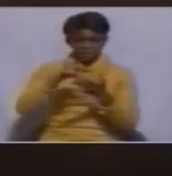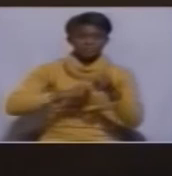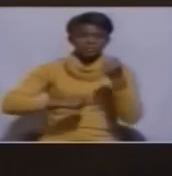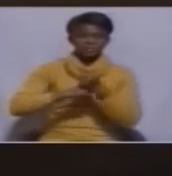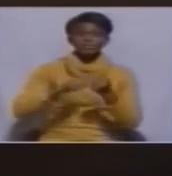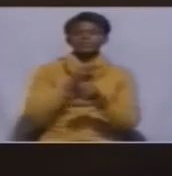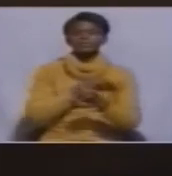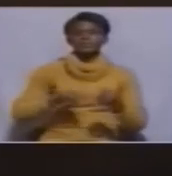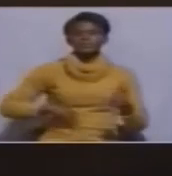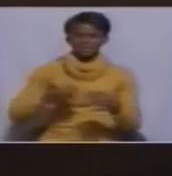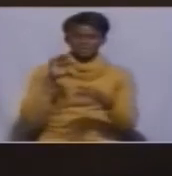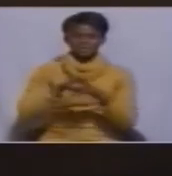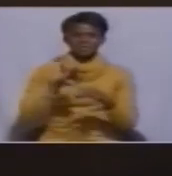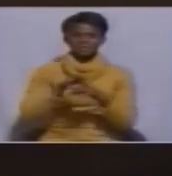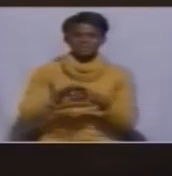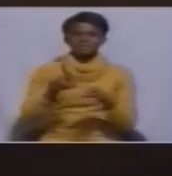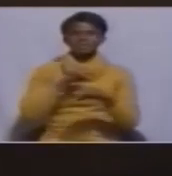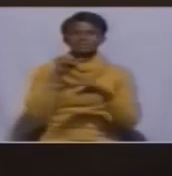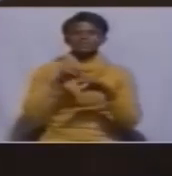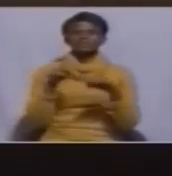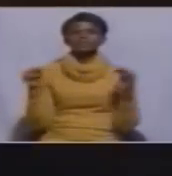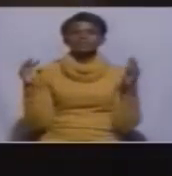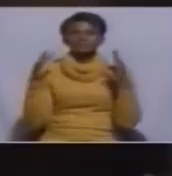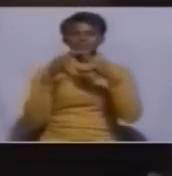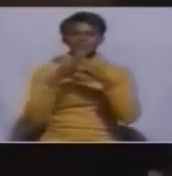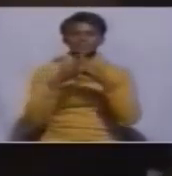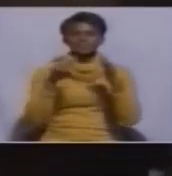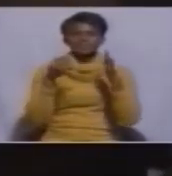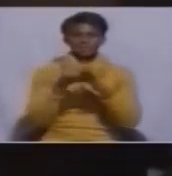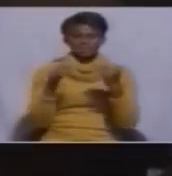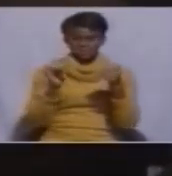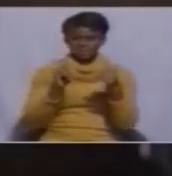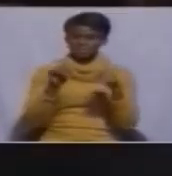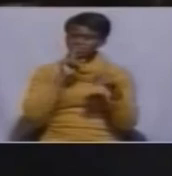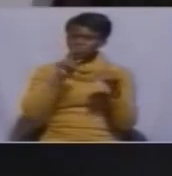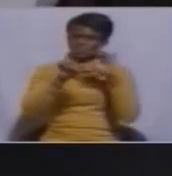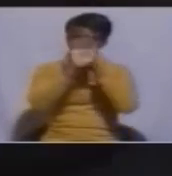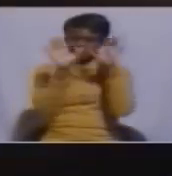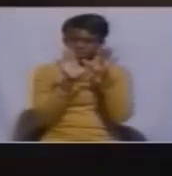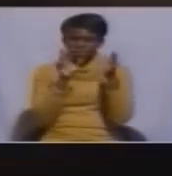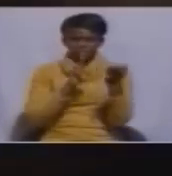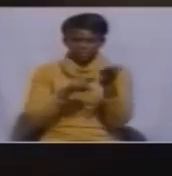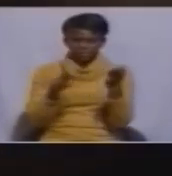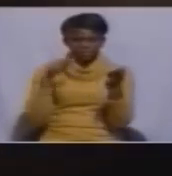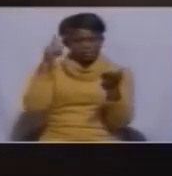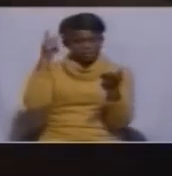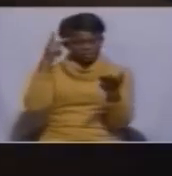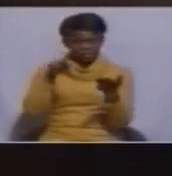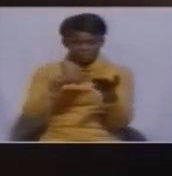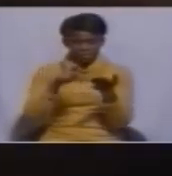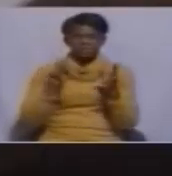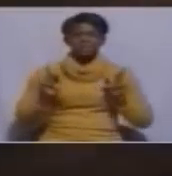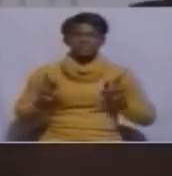member for election to the National Assembly. Again, there it's clear. If someone resigns from a political party which sponsored that